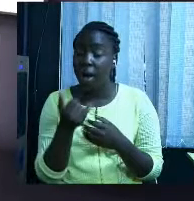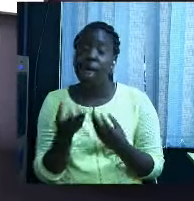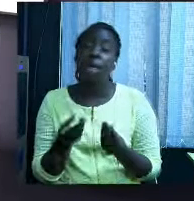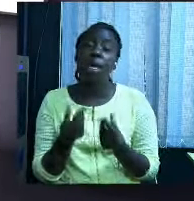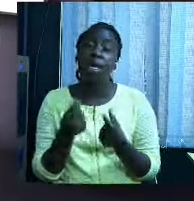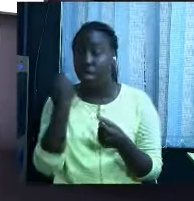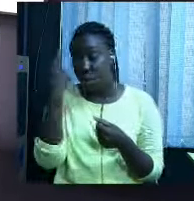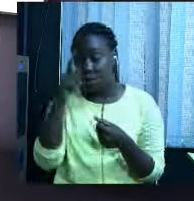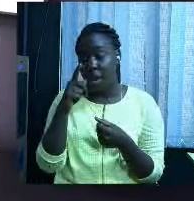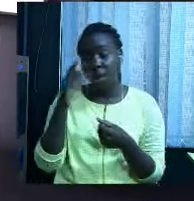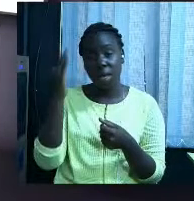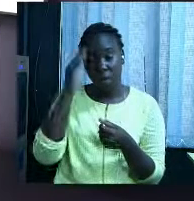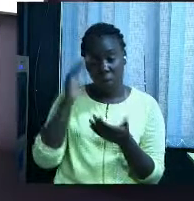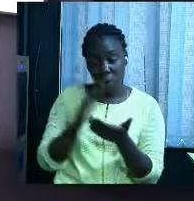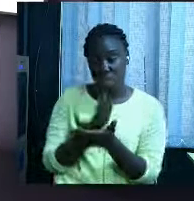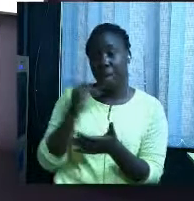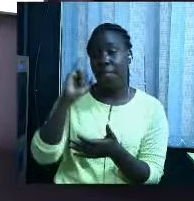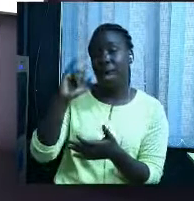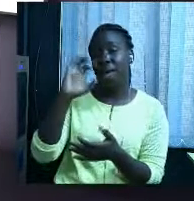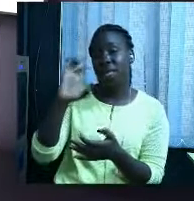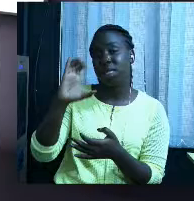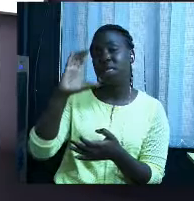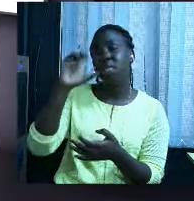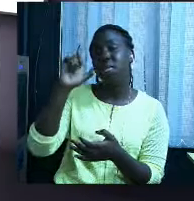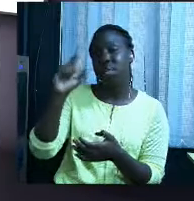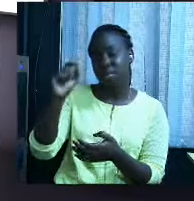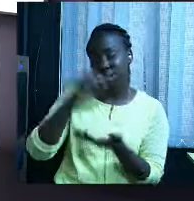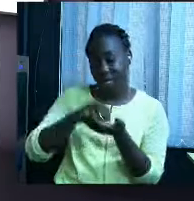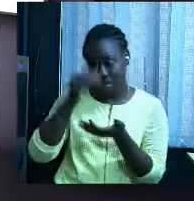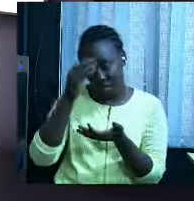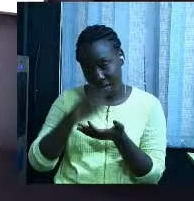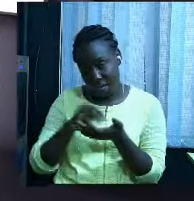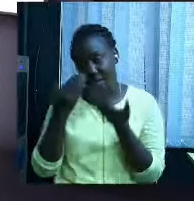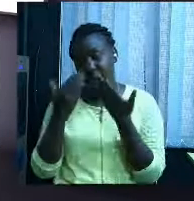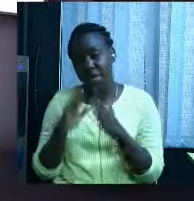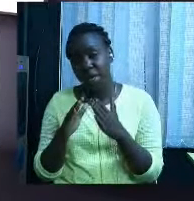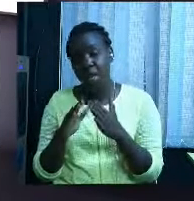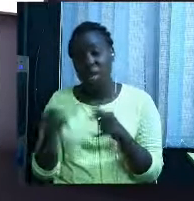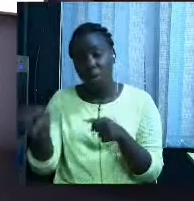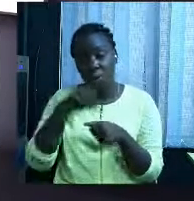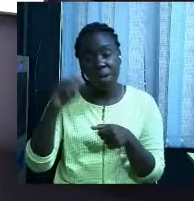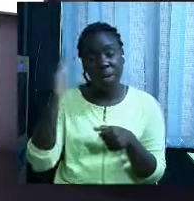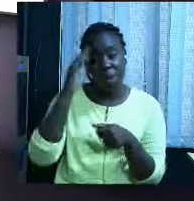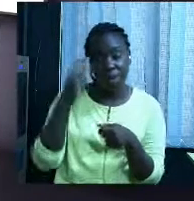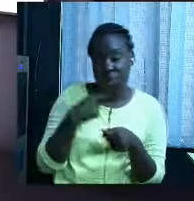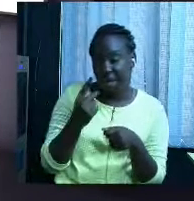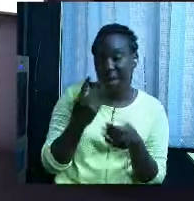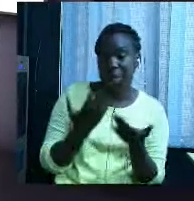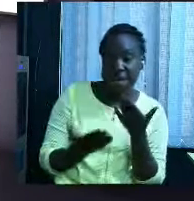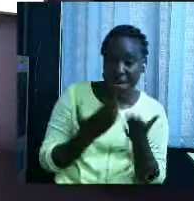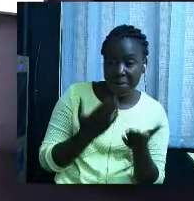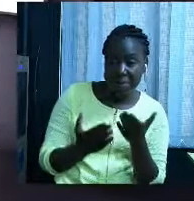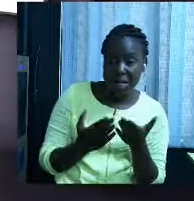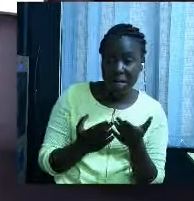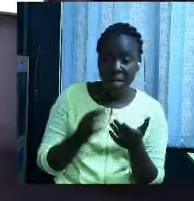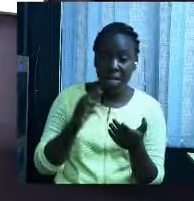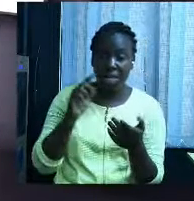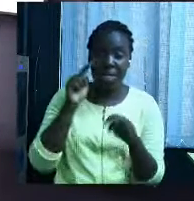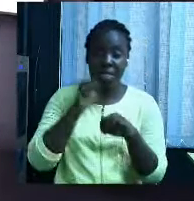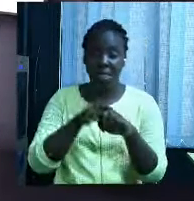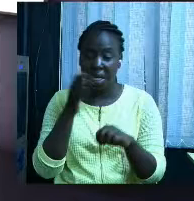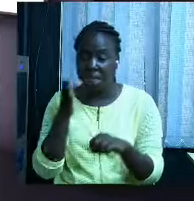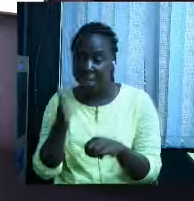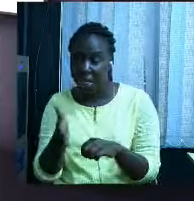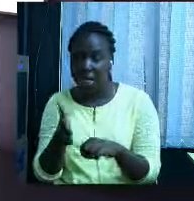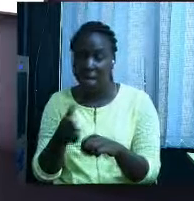click here and please do not touch that one. You'll go offline. Please do not. It's easier.